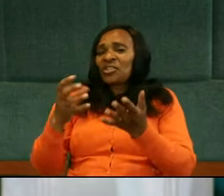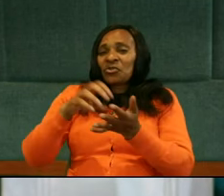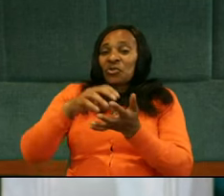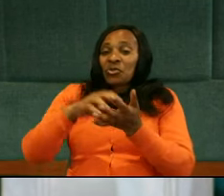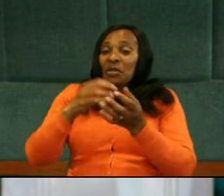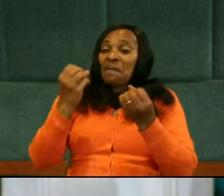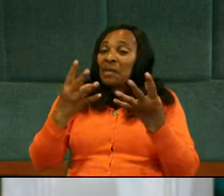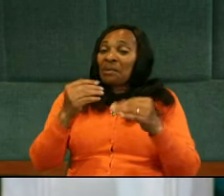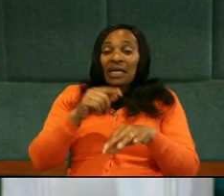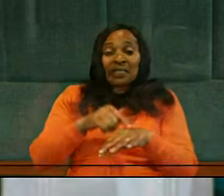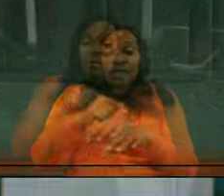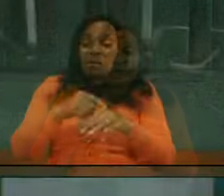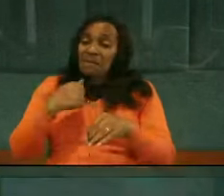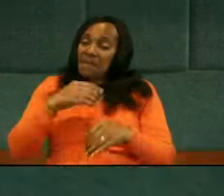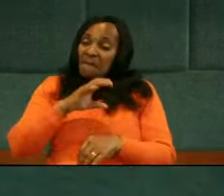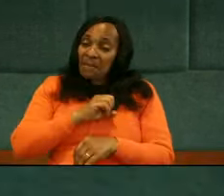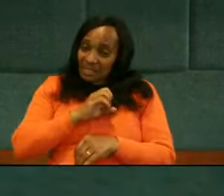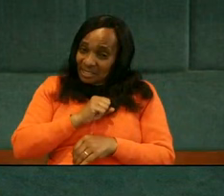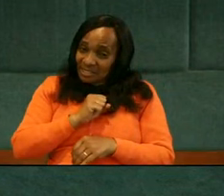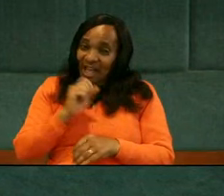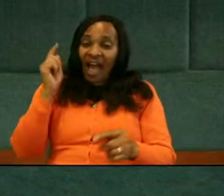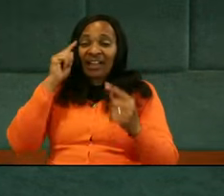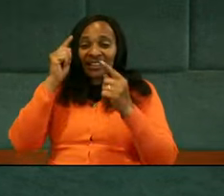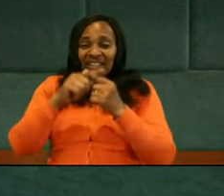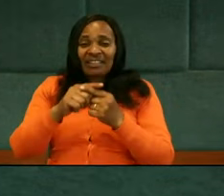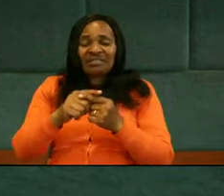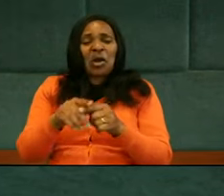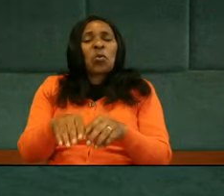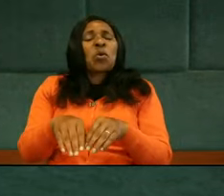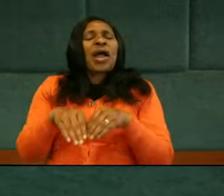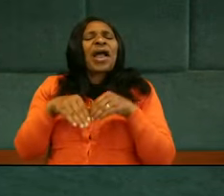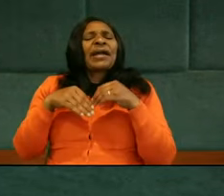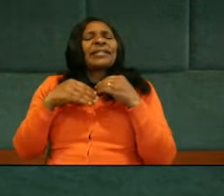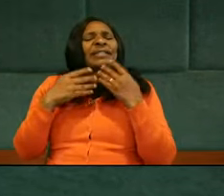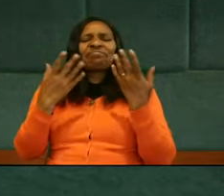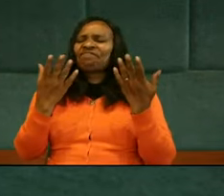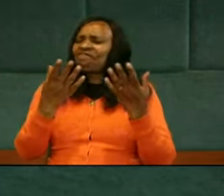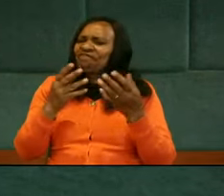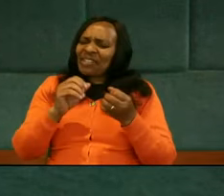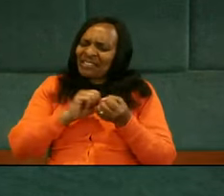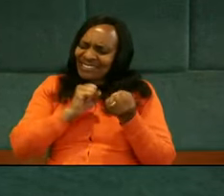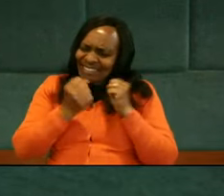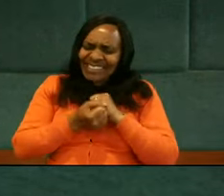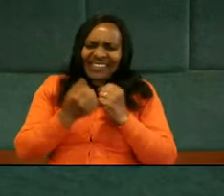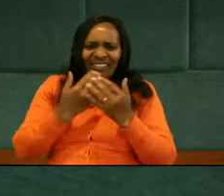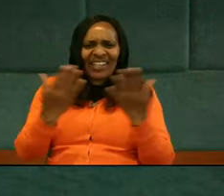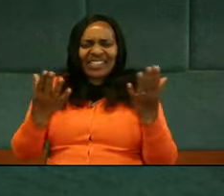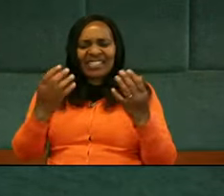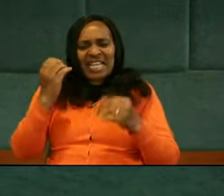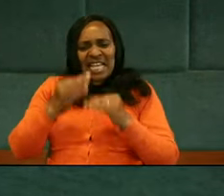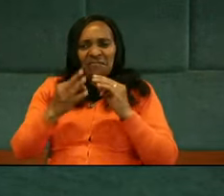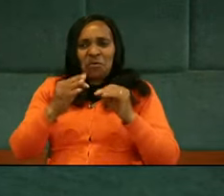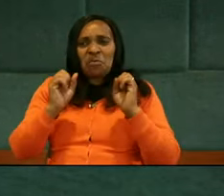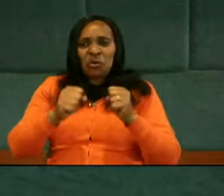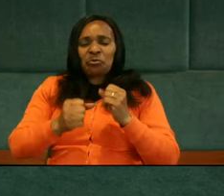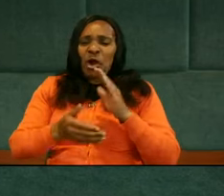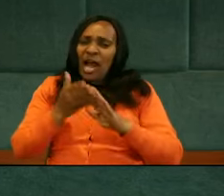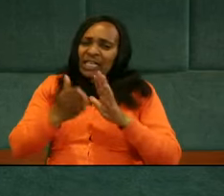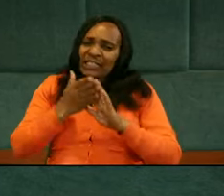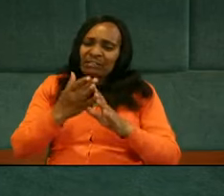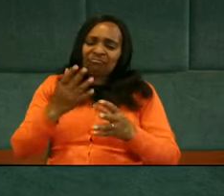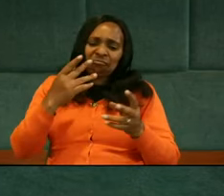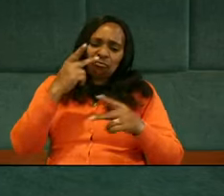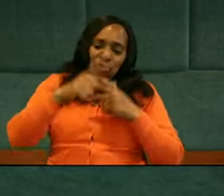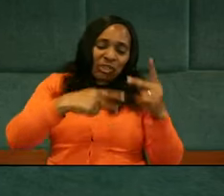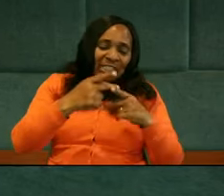time, I'm patient until I become impatient, which is when I try to change a bit here and there to see if uh-huh. I can speed make along the